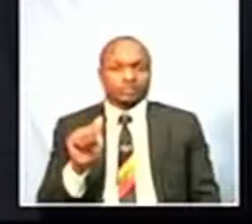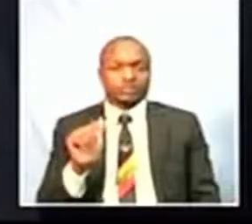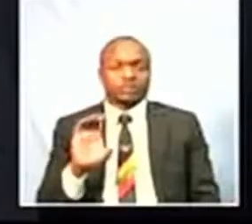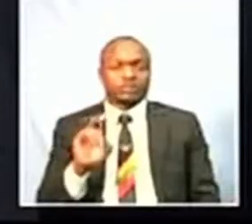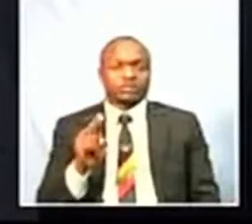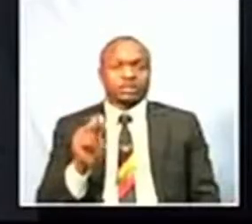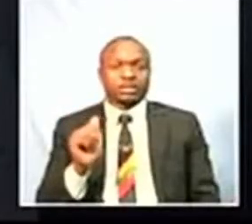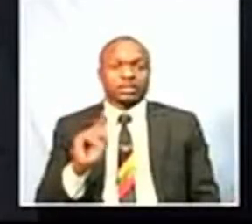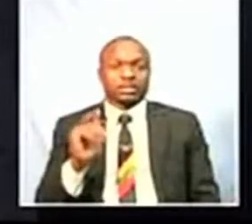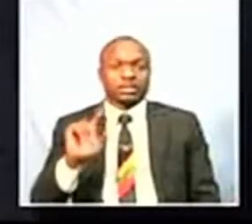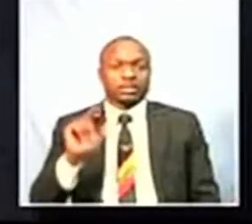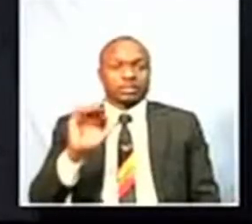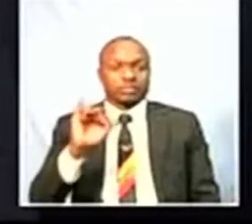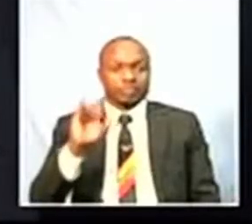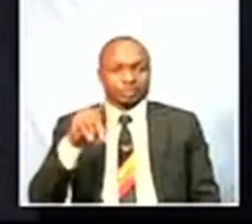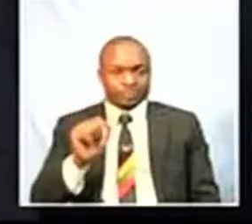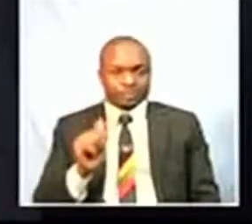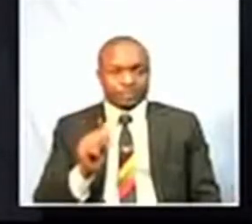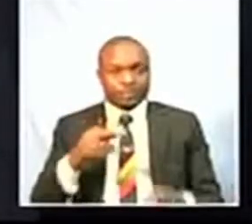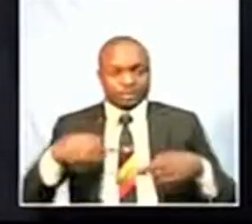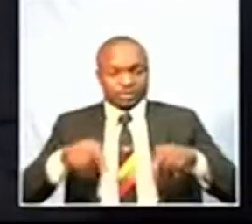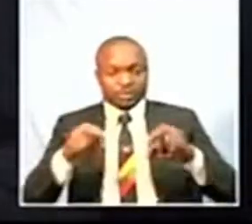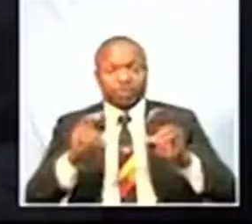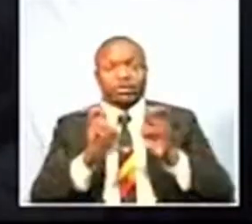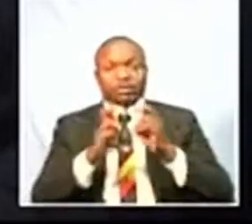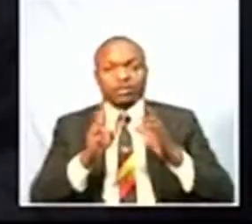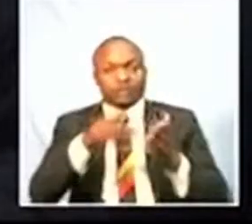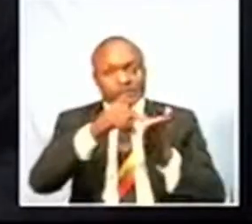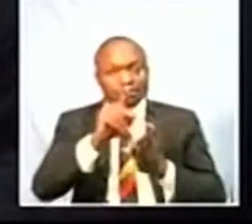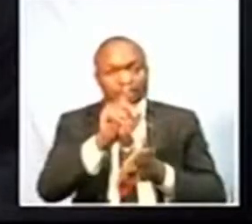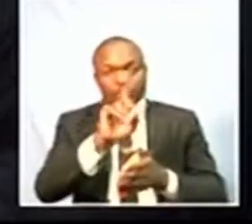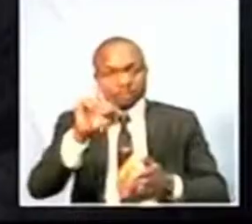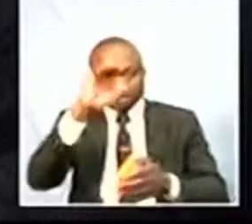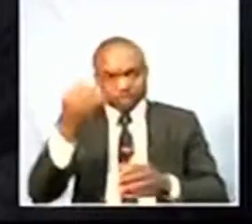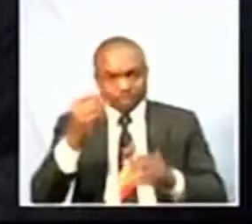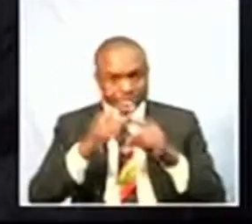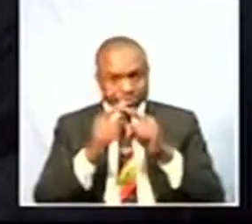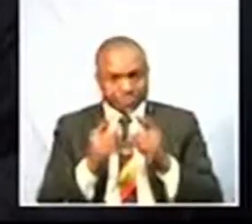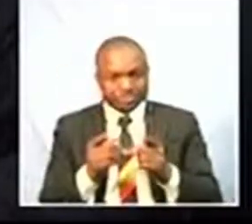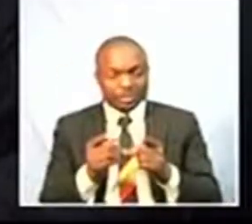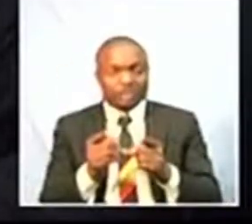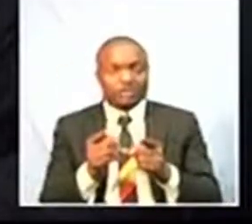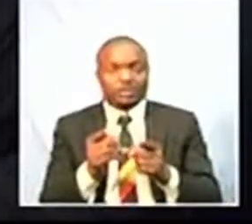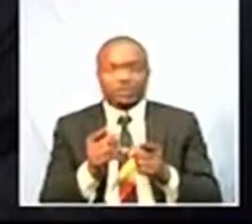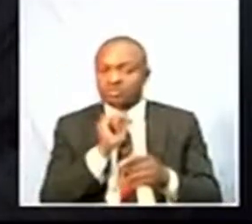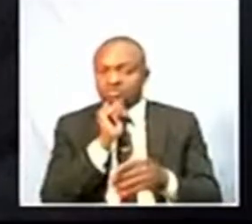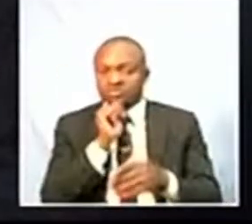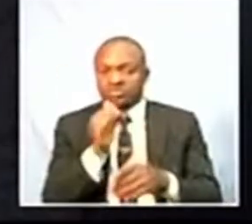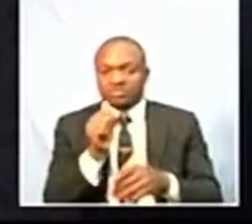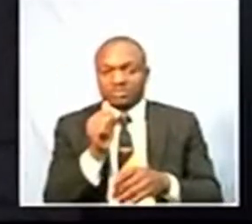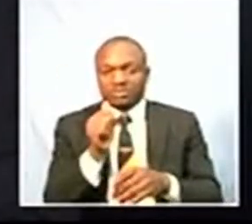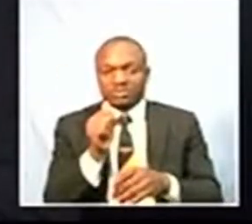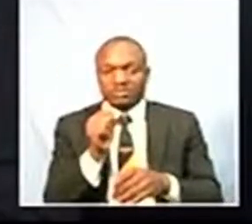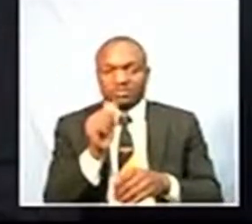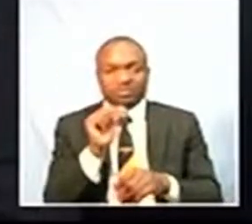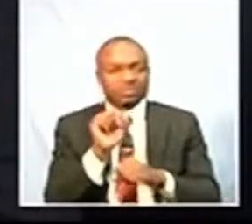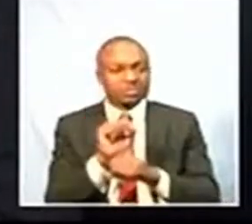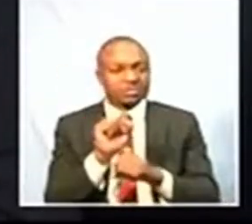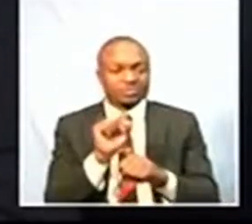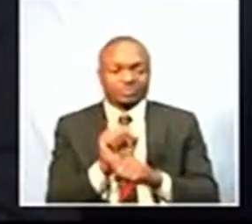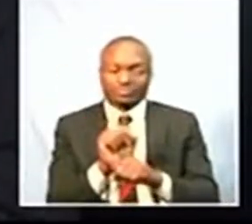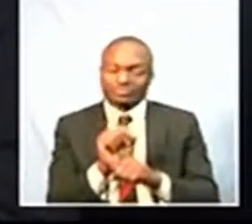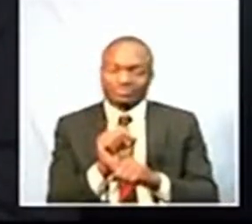road, where the contractor is paid 100% and yet he never did anything on